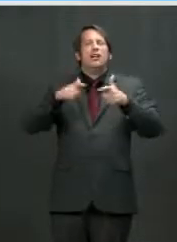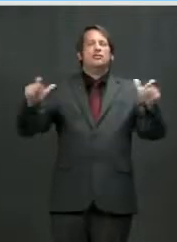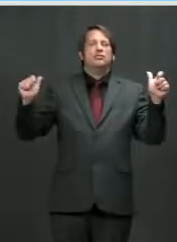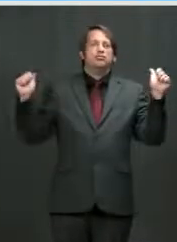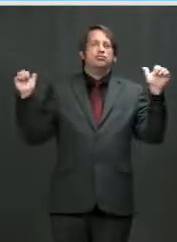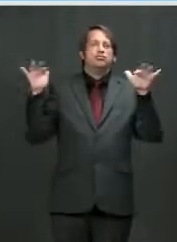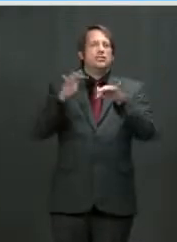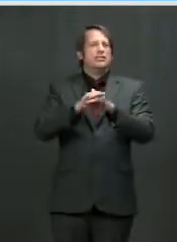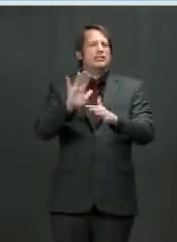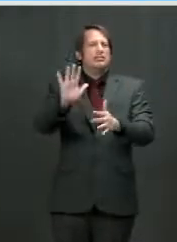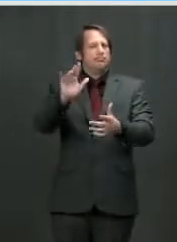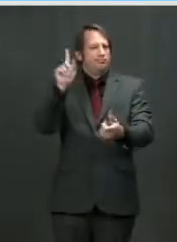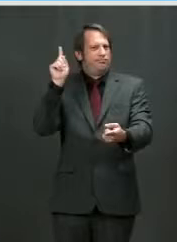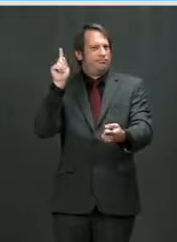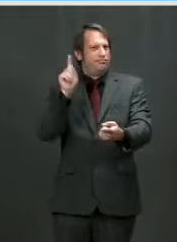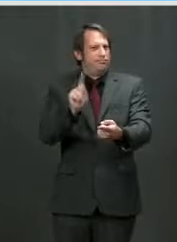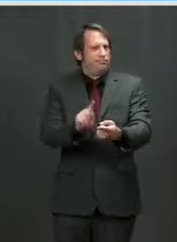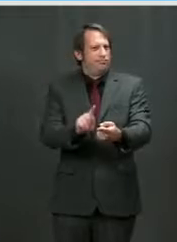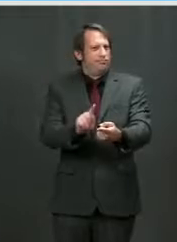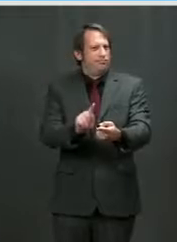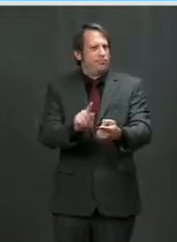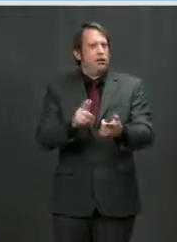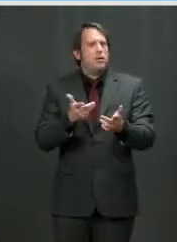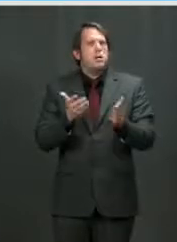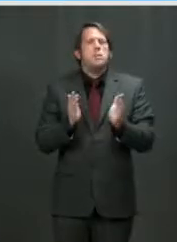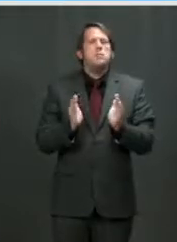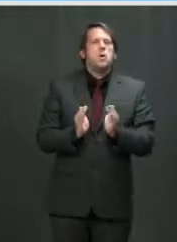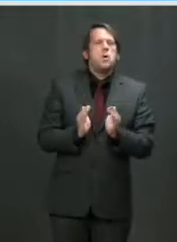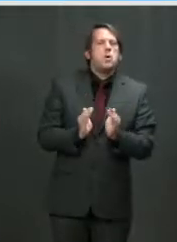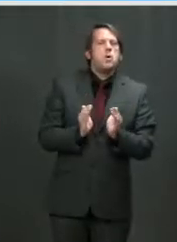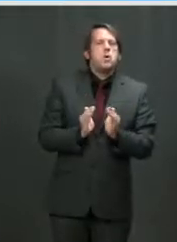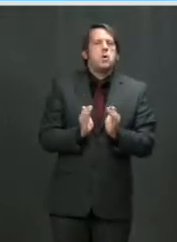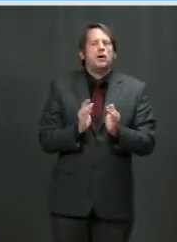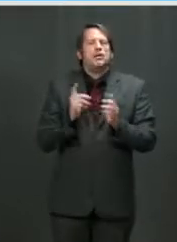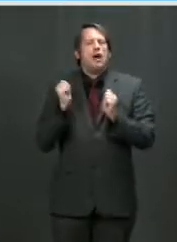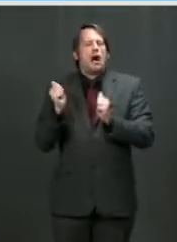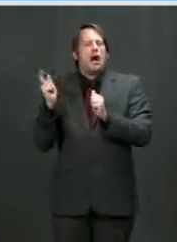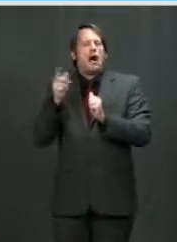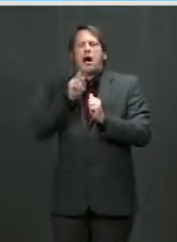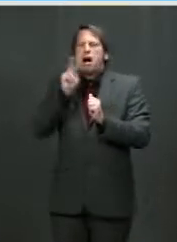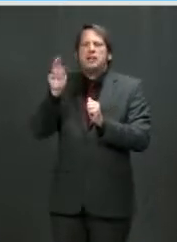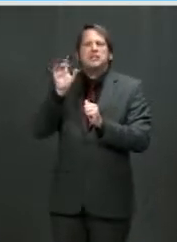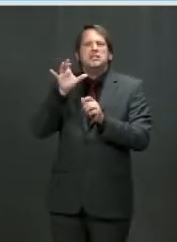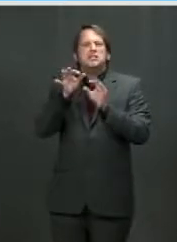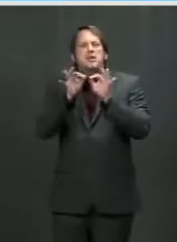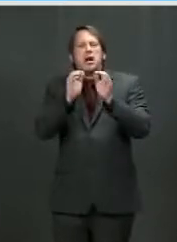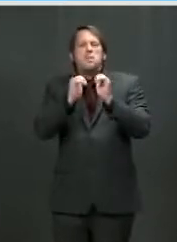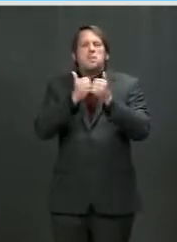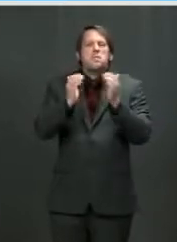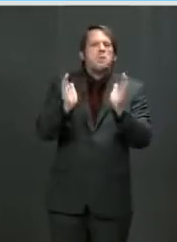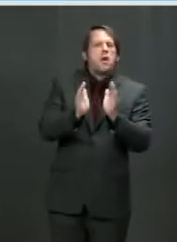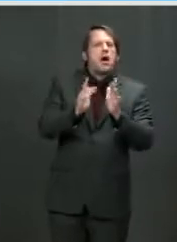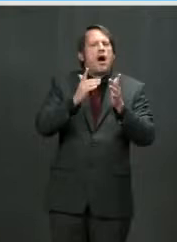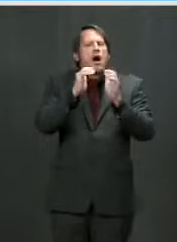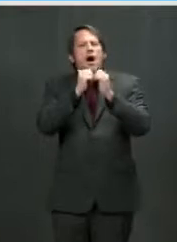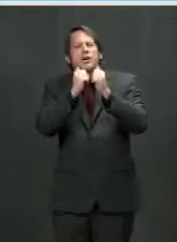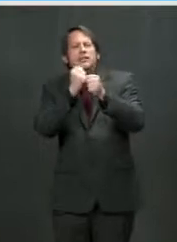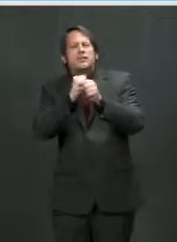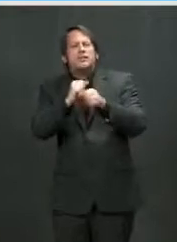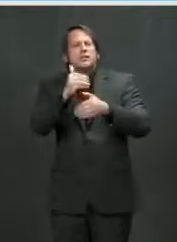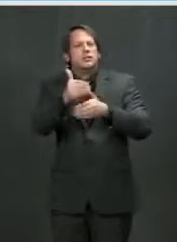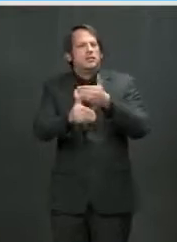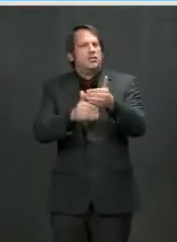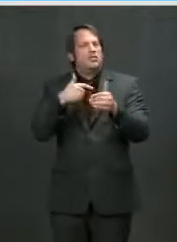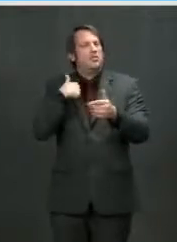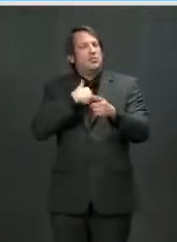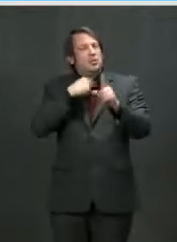on how to host small events safely, recognizing that our goals are to decrease transmission of COVID-19 and,